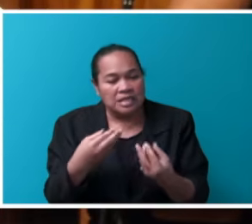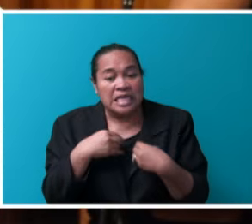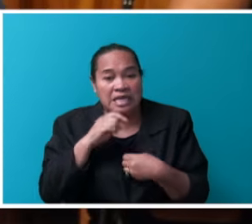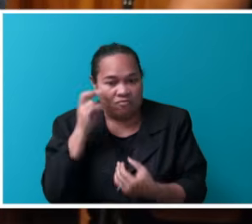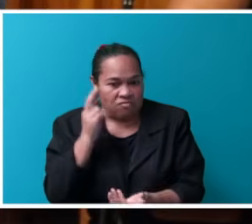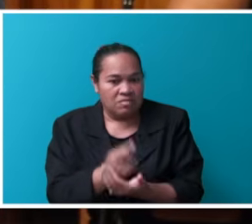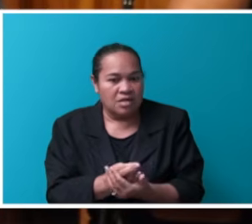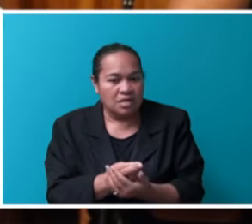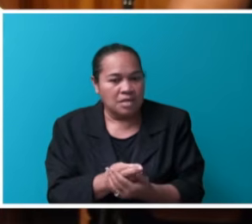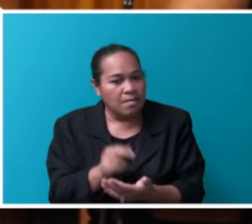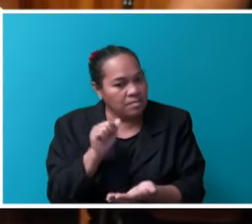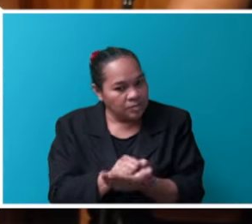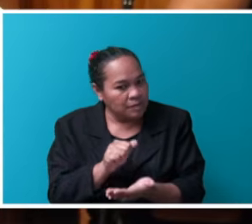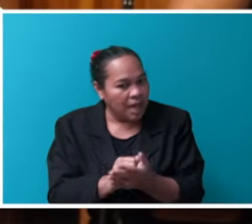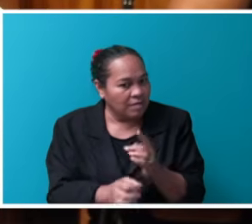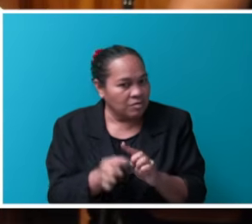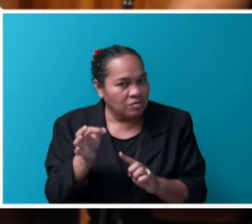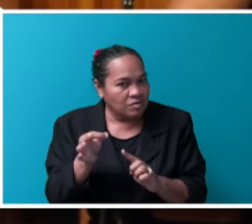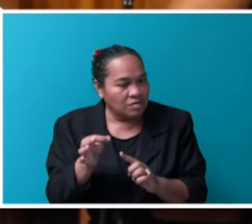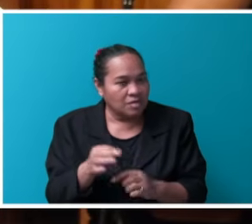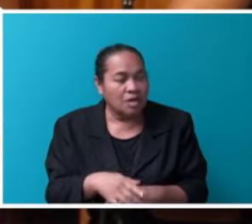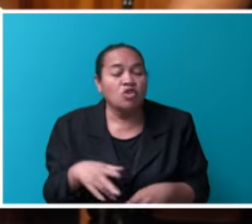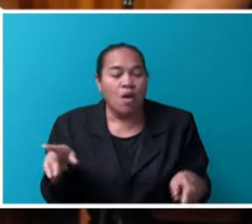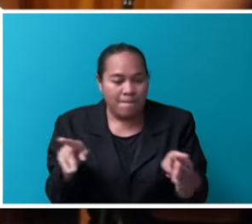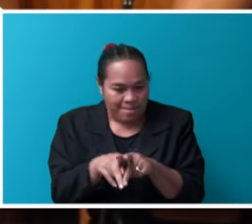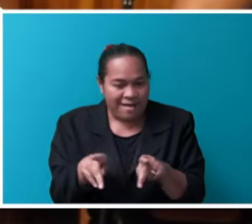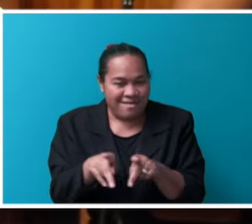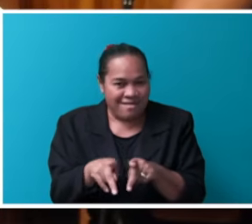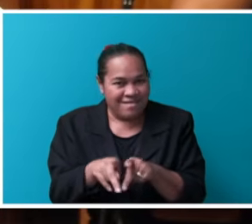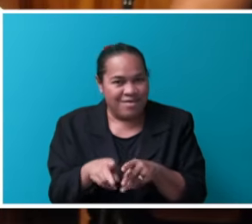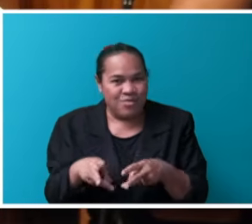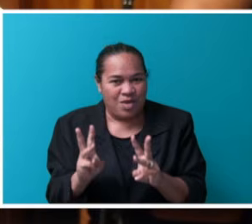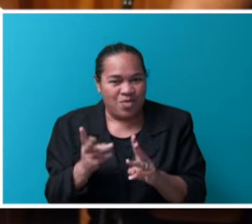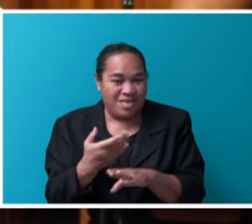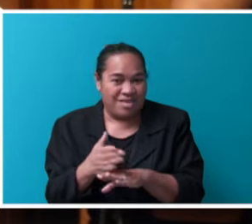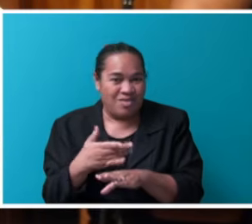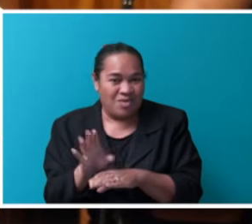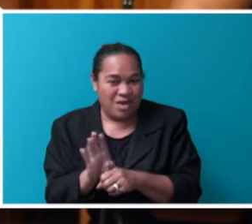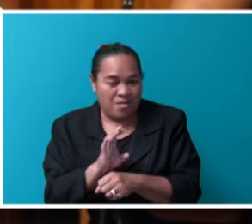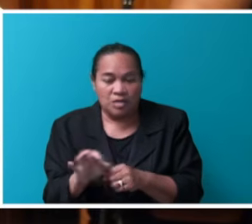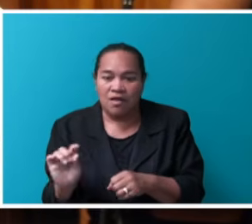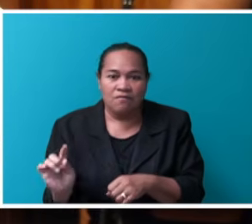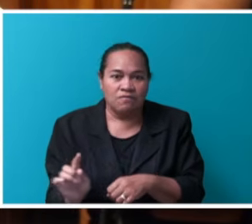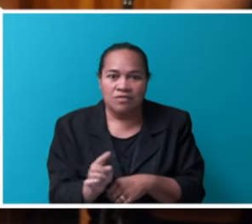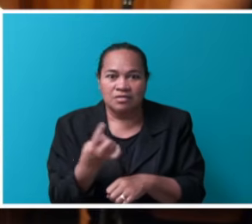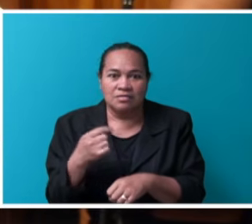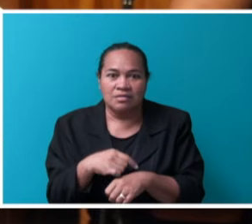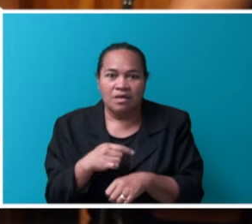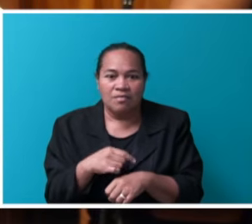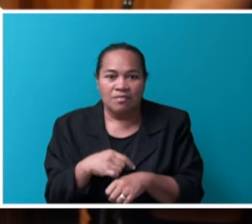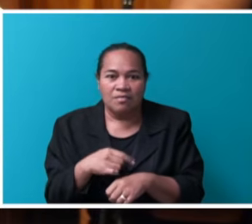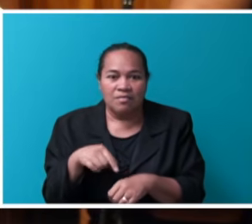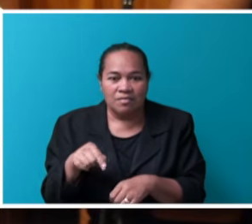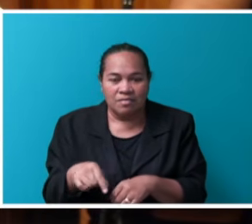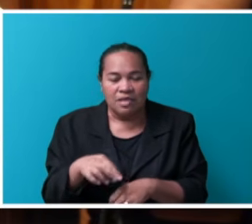verified improvements. This is a pioneering initiative and marks the first for both Fiji and the Pacific region,